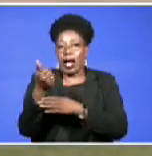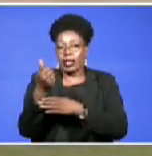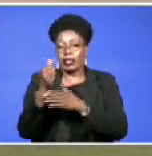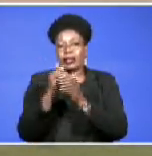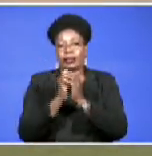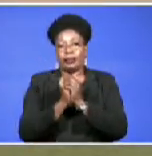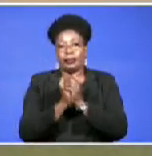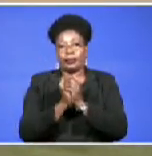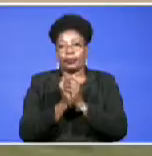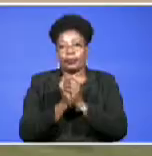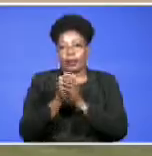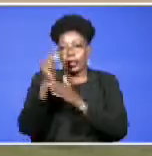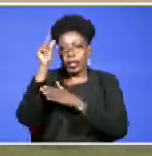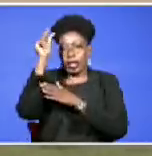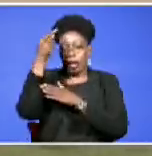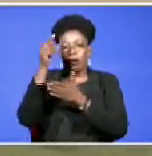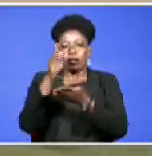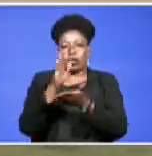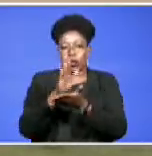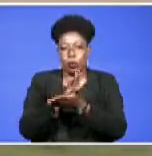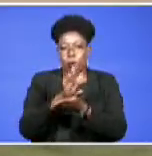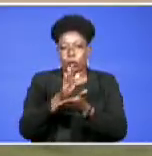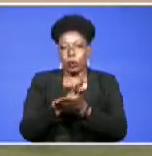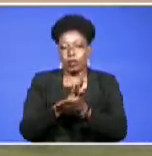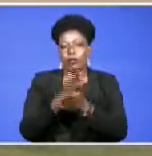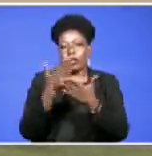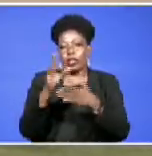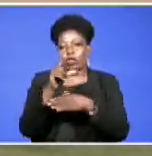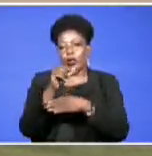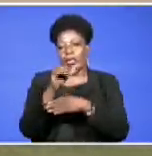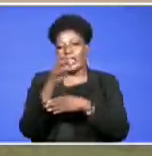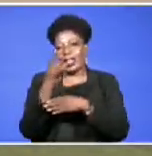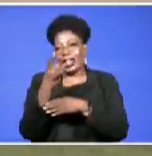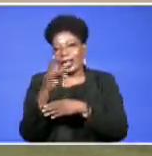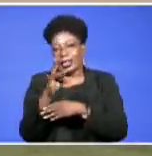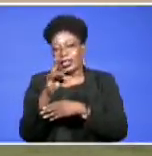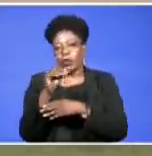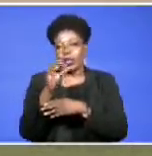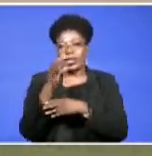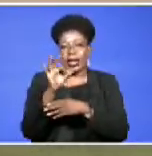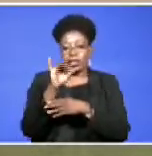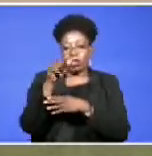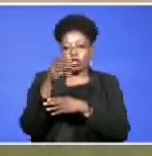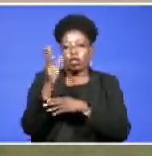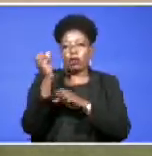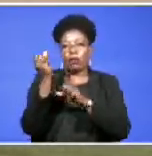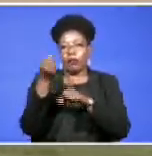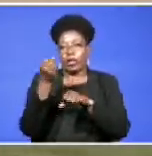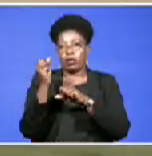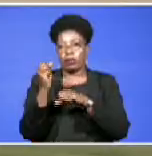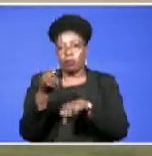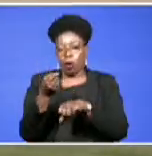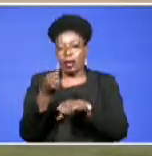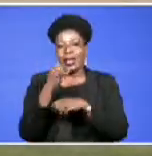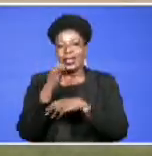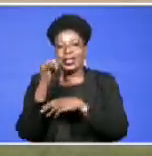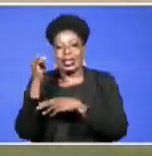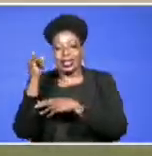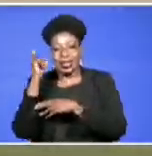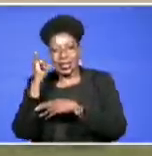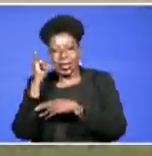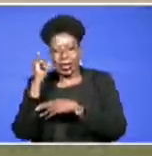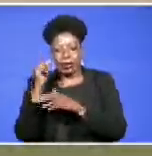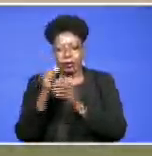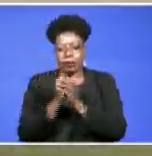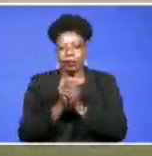The government secondary schools winding down their 2018-2019 calendar. Junior boys baseball on the diamond yesterday. It